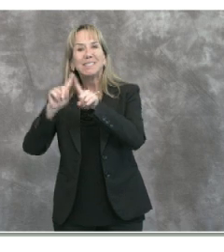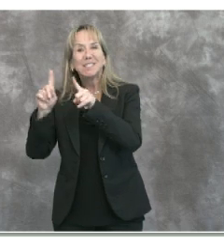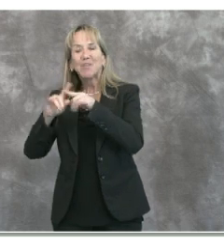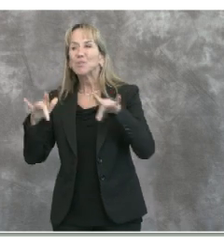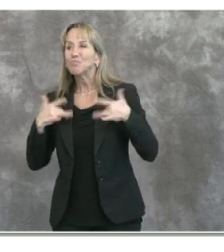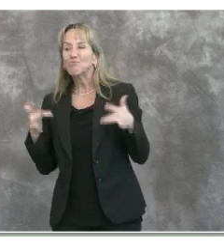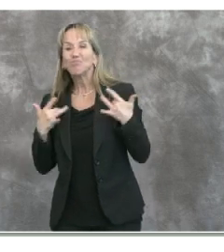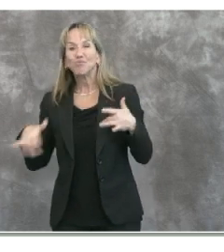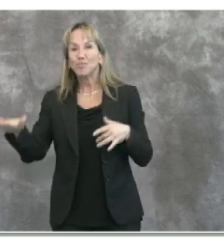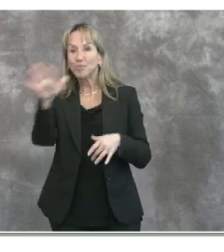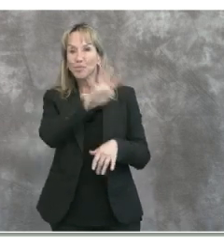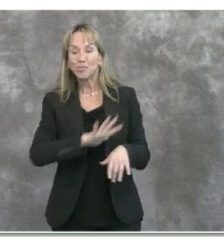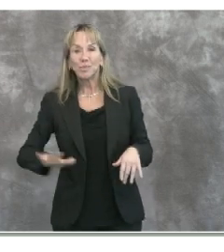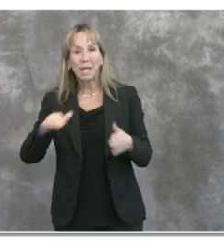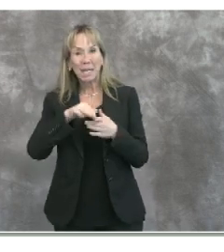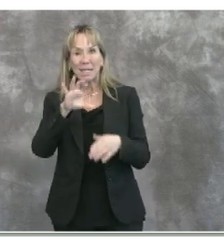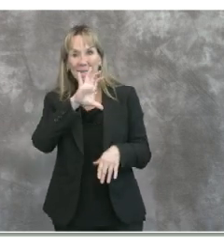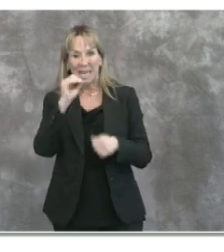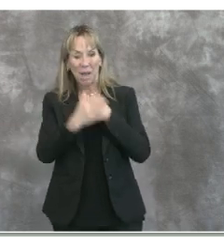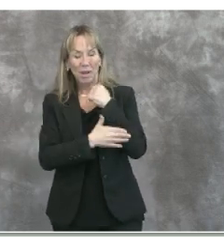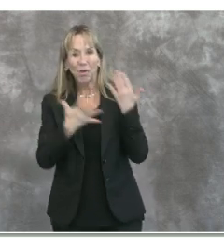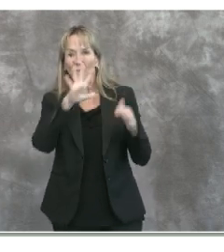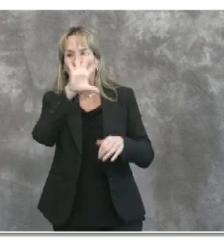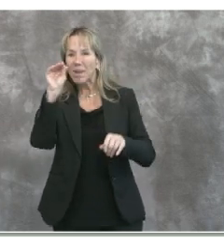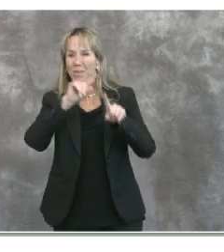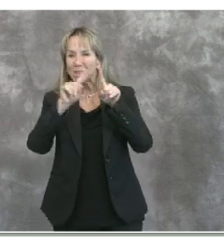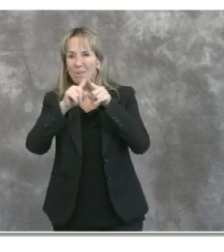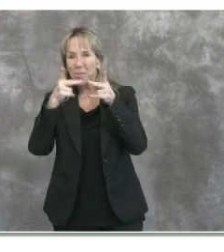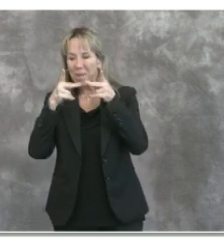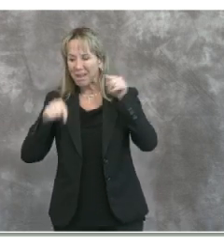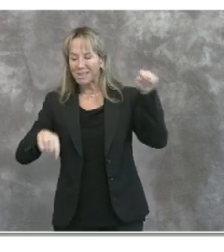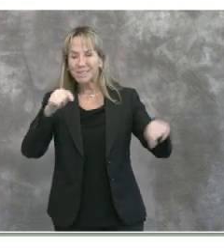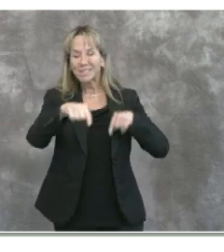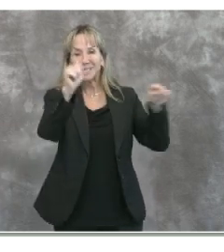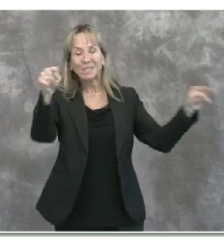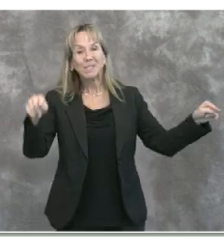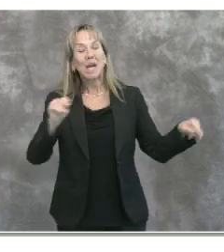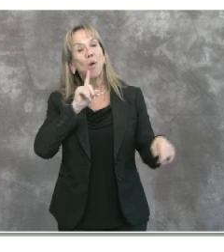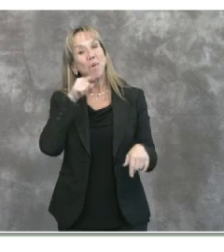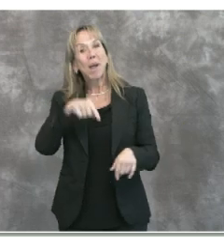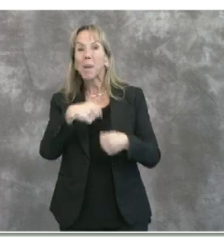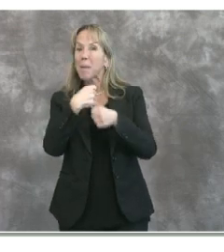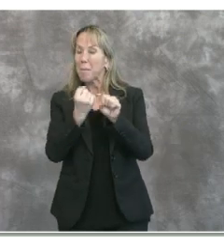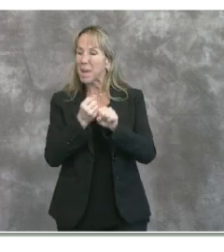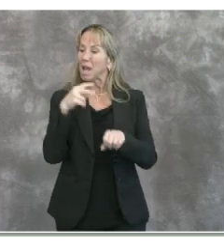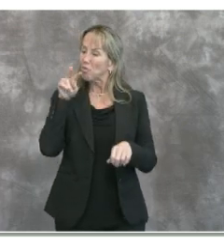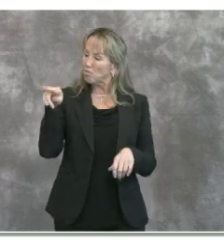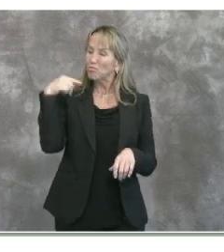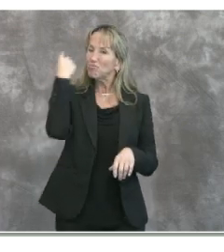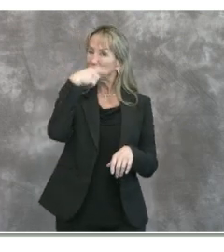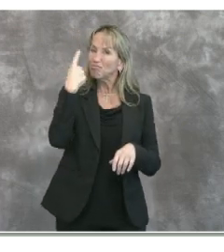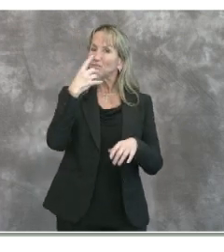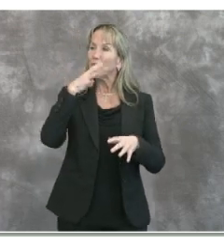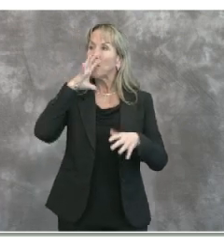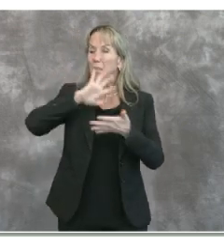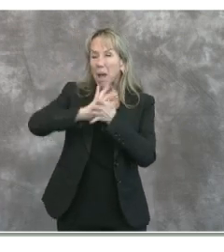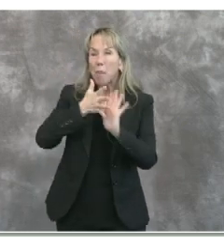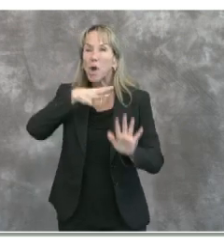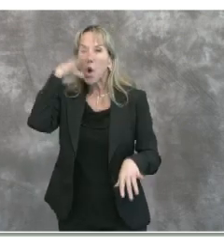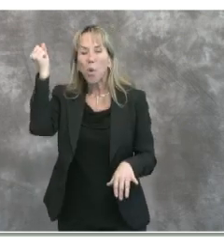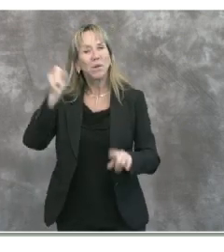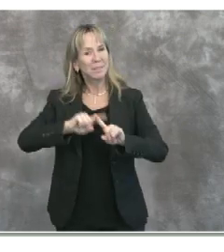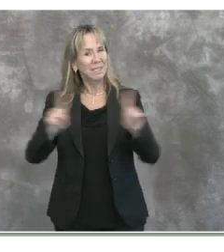sites across the county. The organization is changing the face of aging by empowering older adults